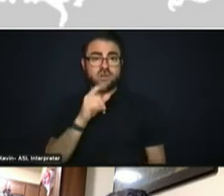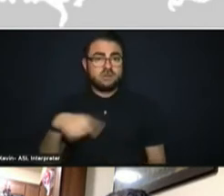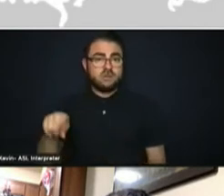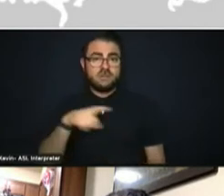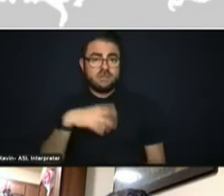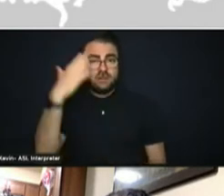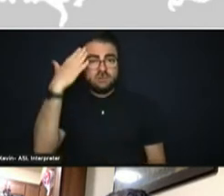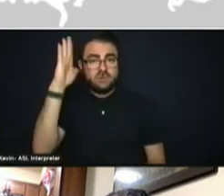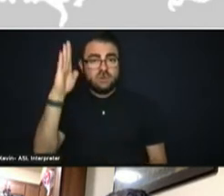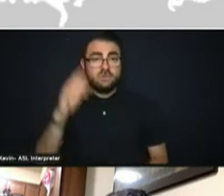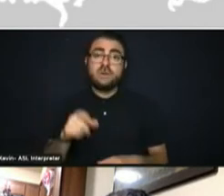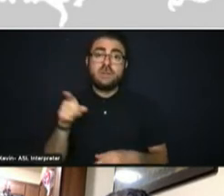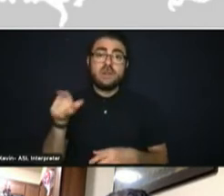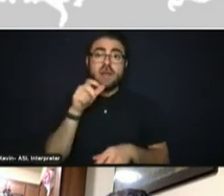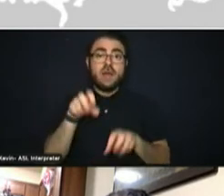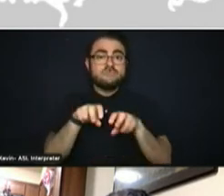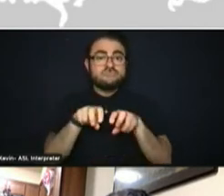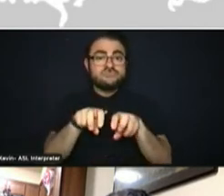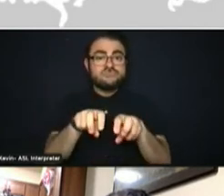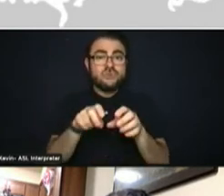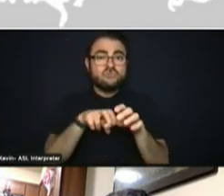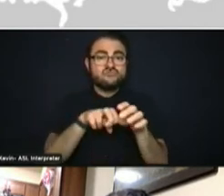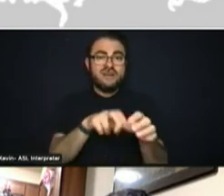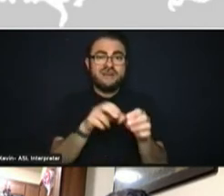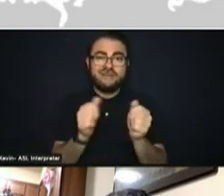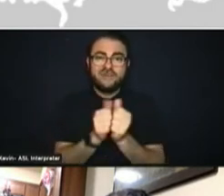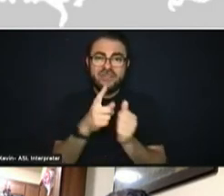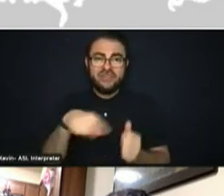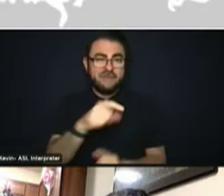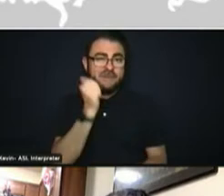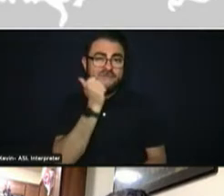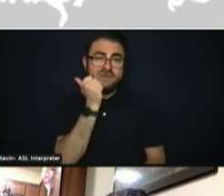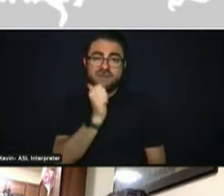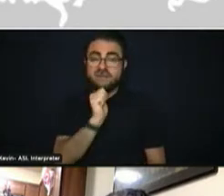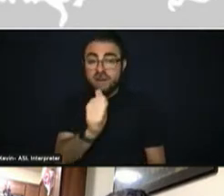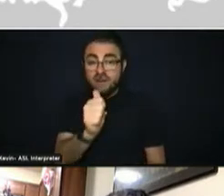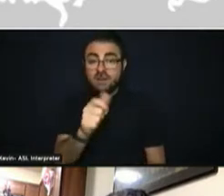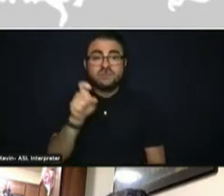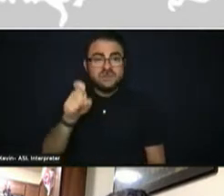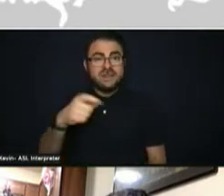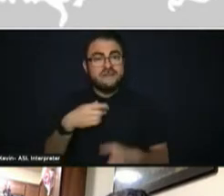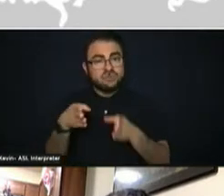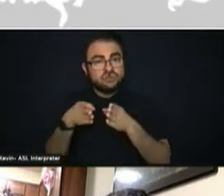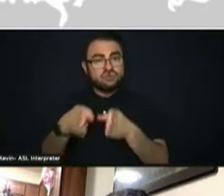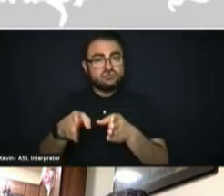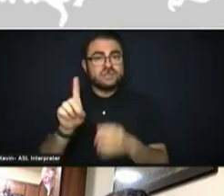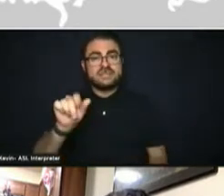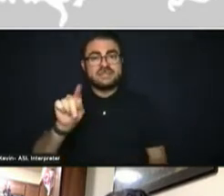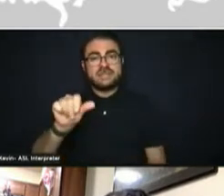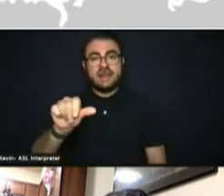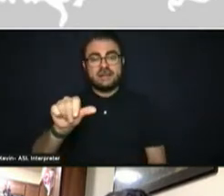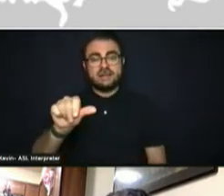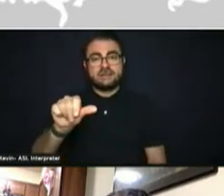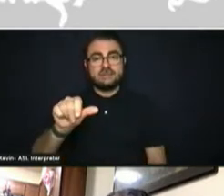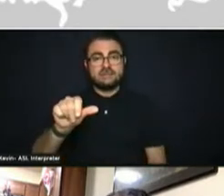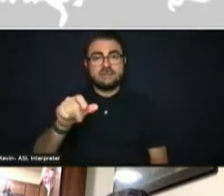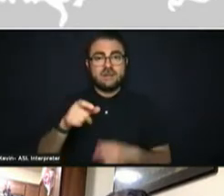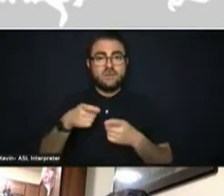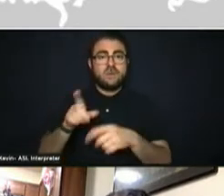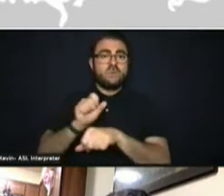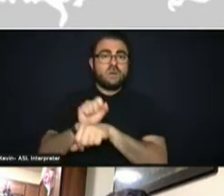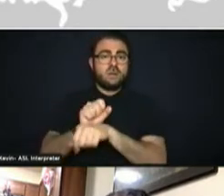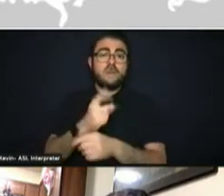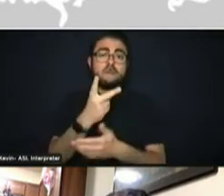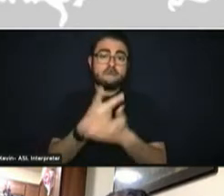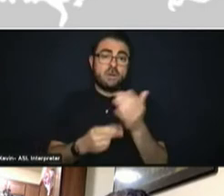along every day. So, you know, you desperately need street level data. So you need a new data system. Both the context